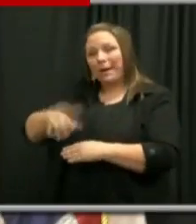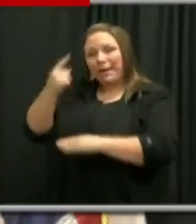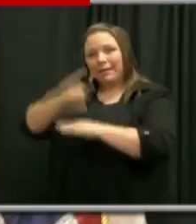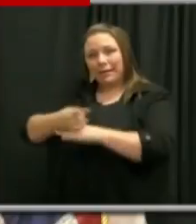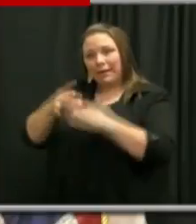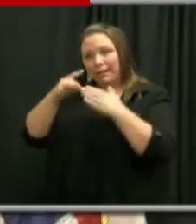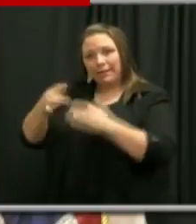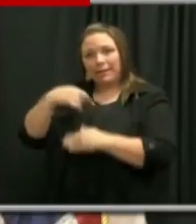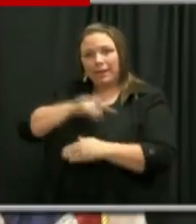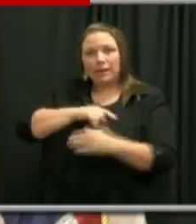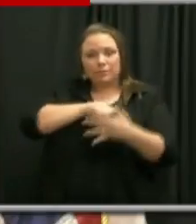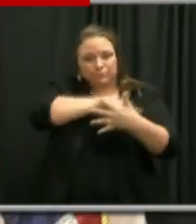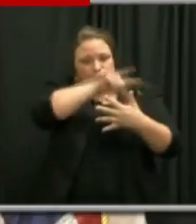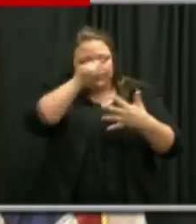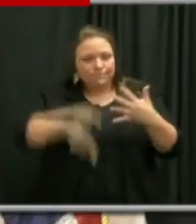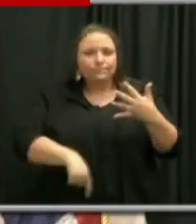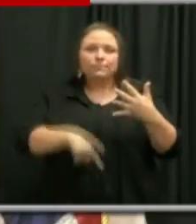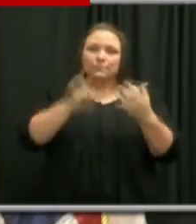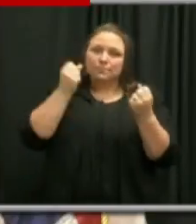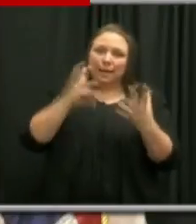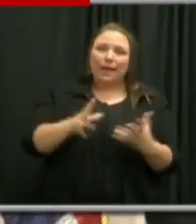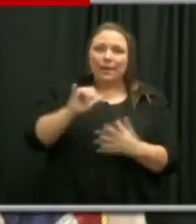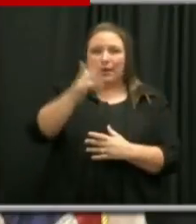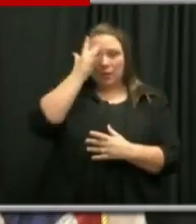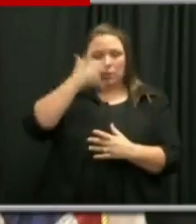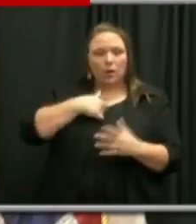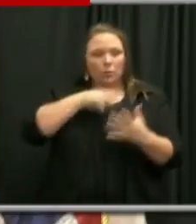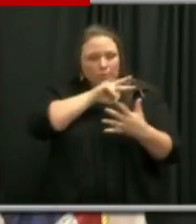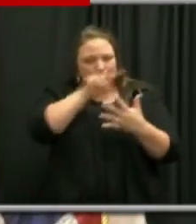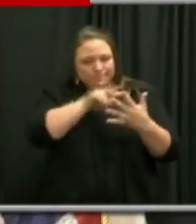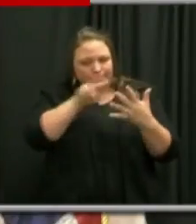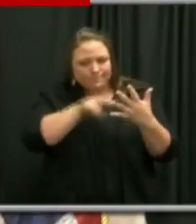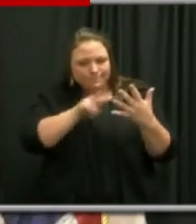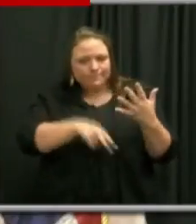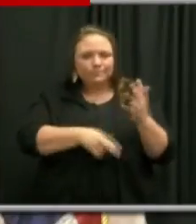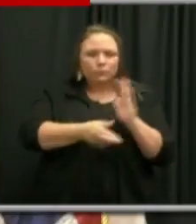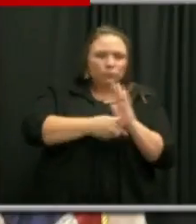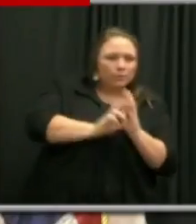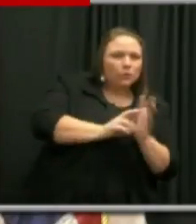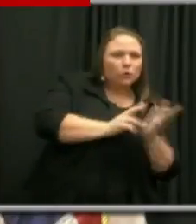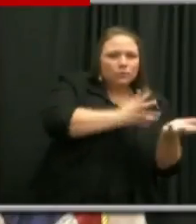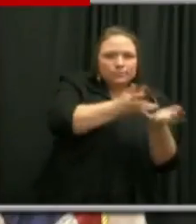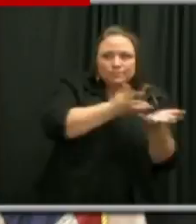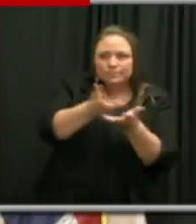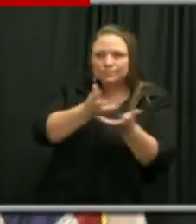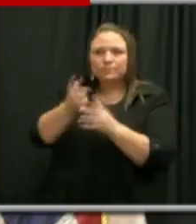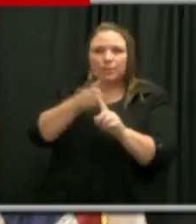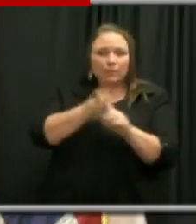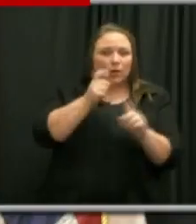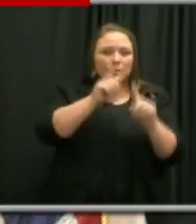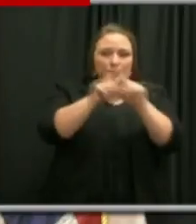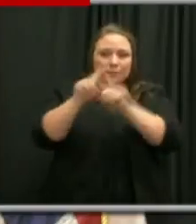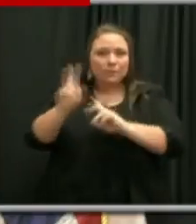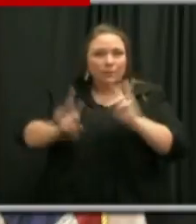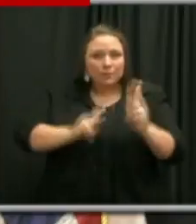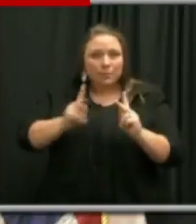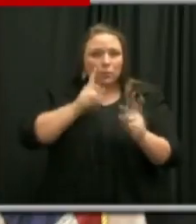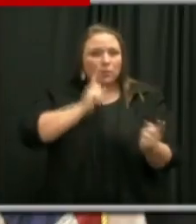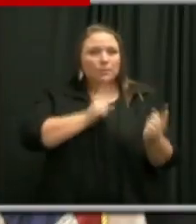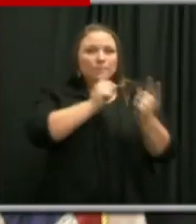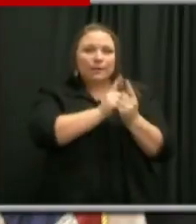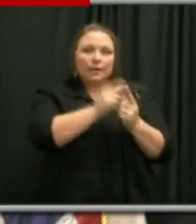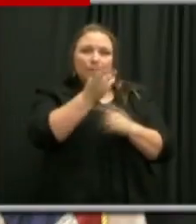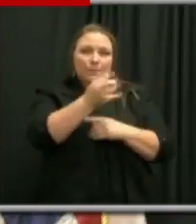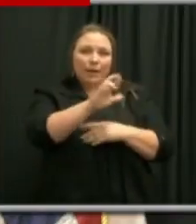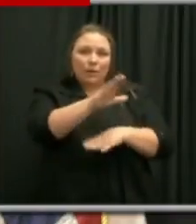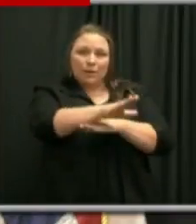have been reviewing the data, consulting with healthcare experts and business leaders, and reviewing comments from the public. We will be meeting with the mayor later today